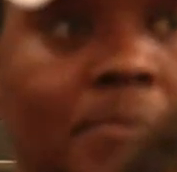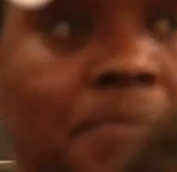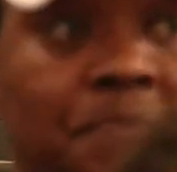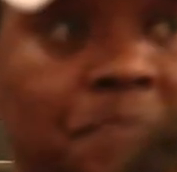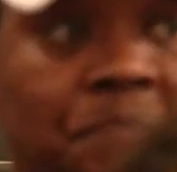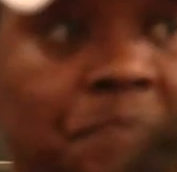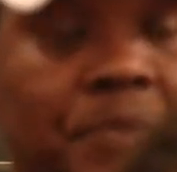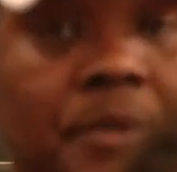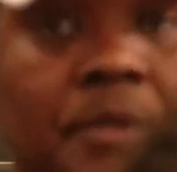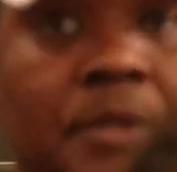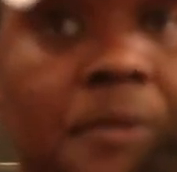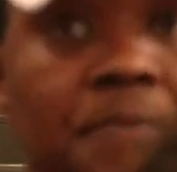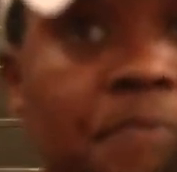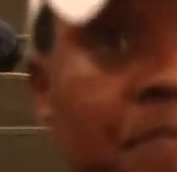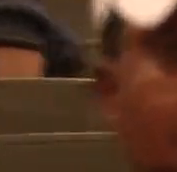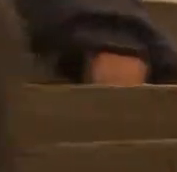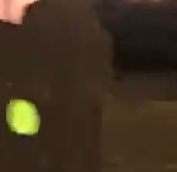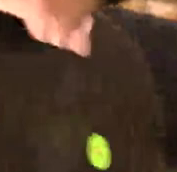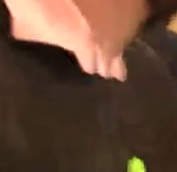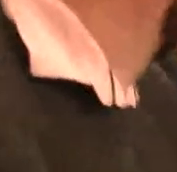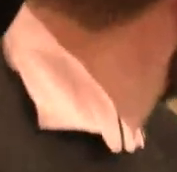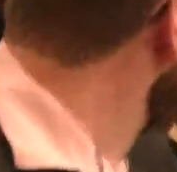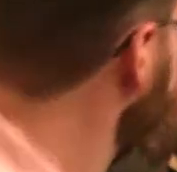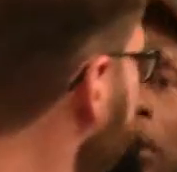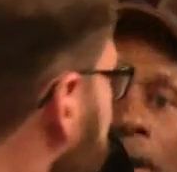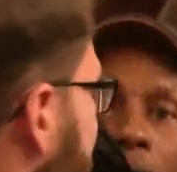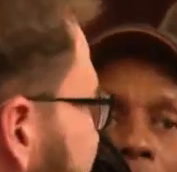we're not the back yeah